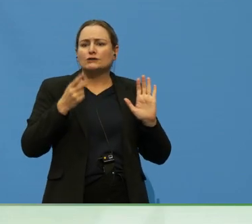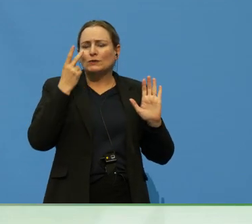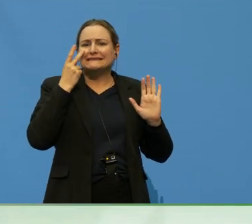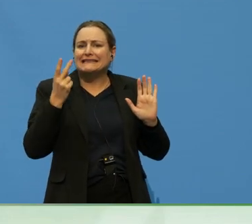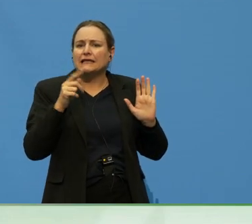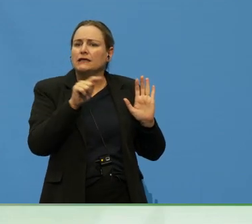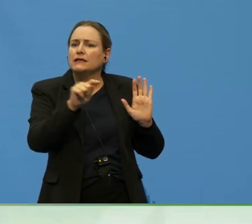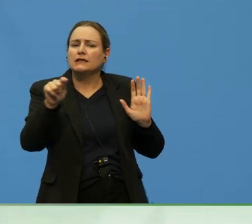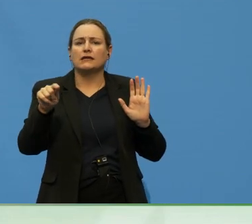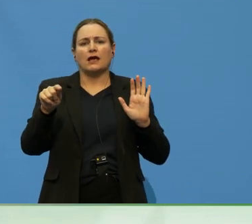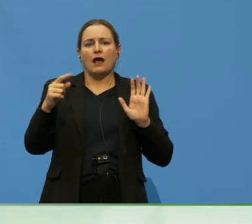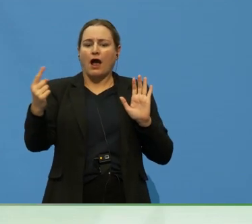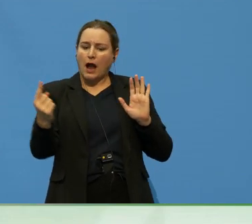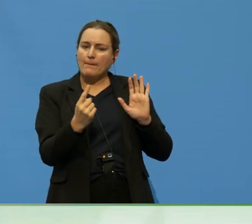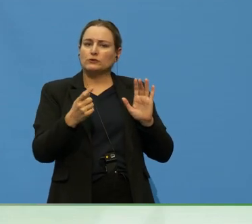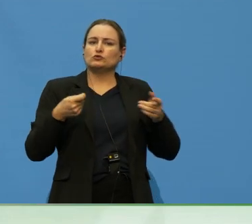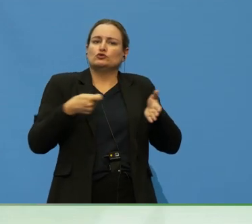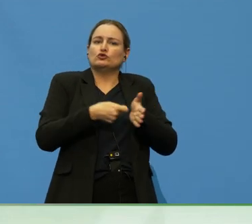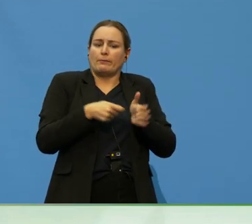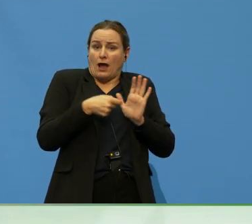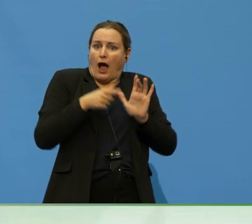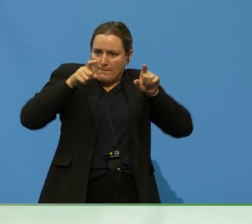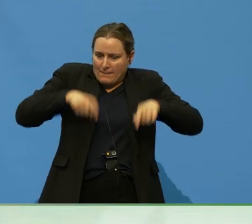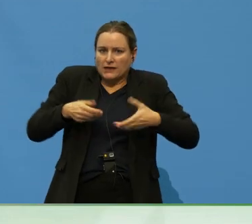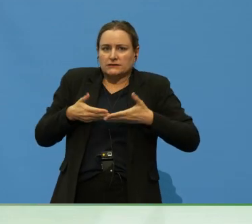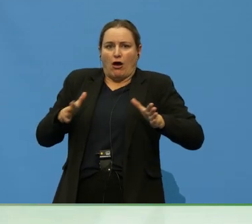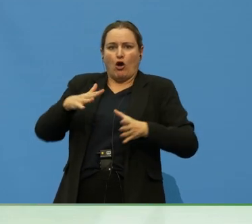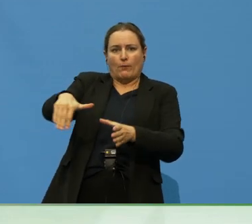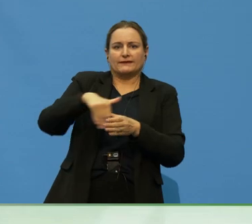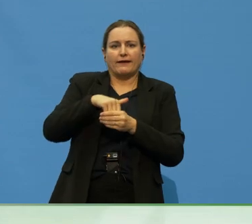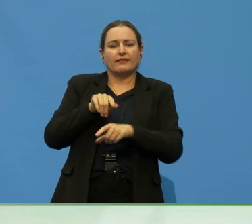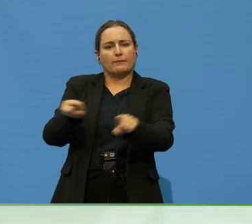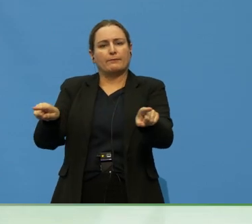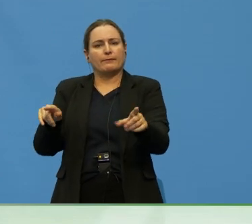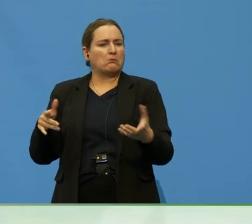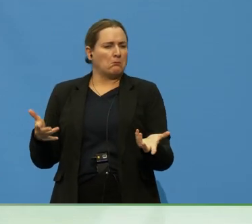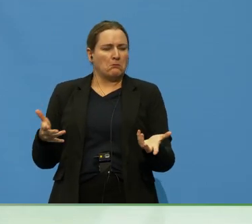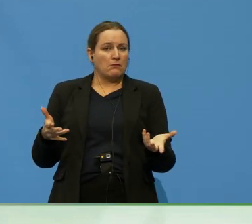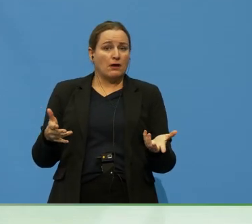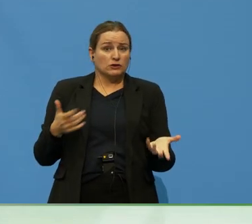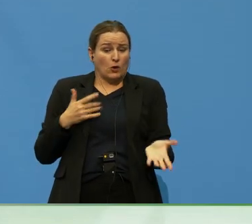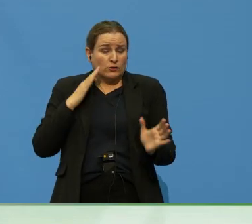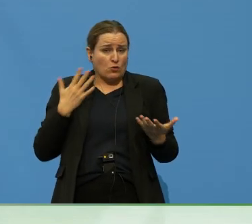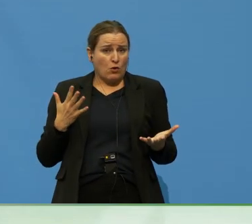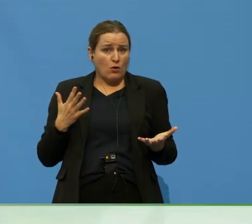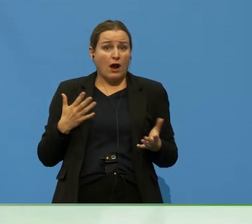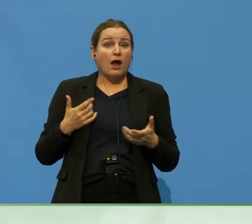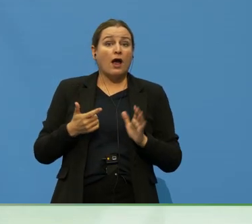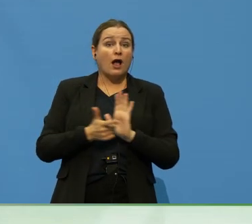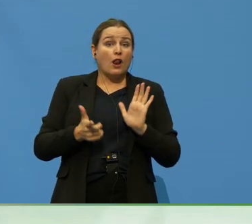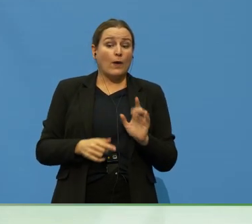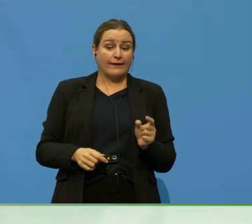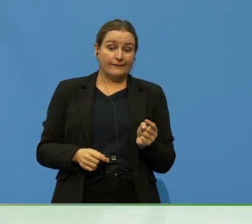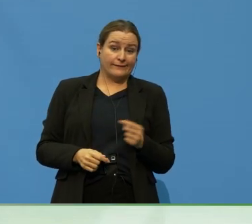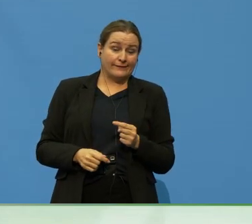the answer to that. I've got a lawyer here. Maybe he knows how to do that? So let's ask the lawyer. You've already